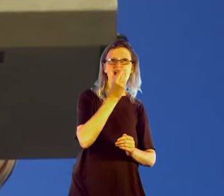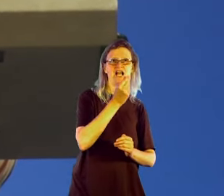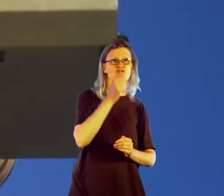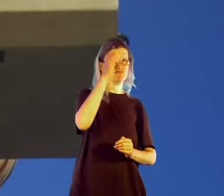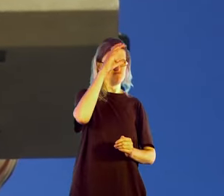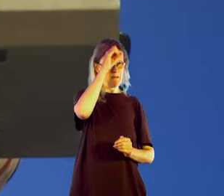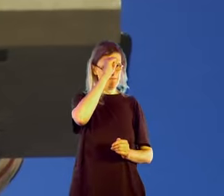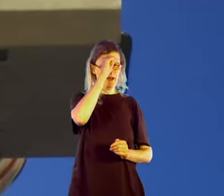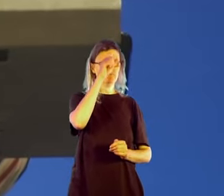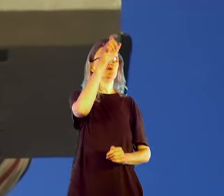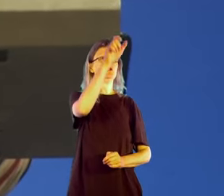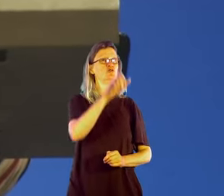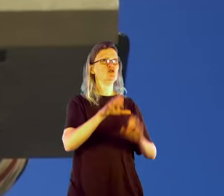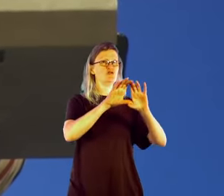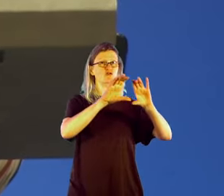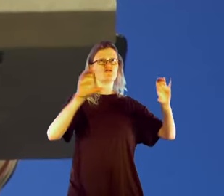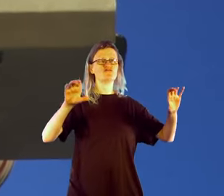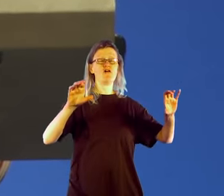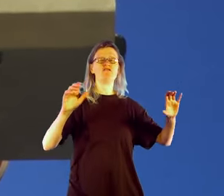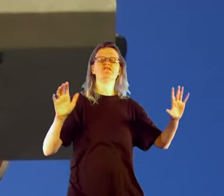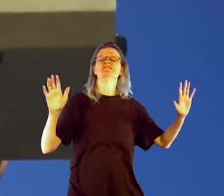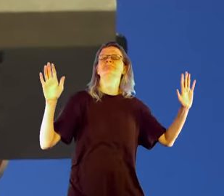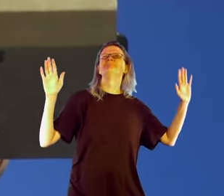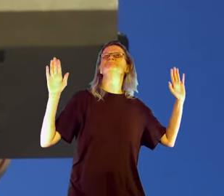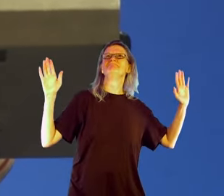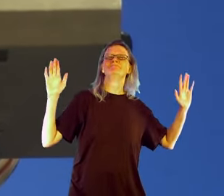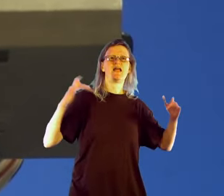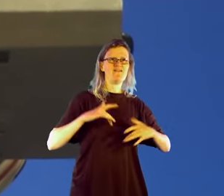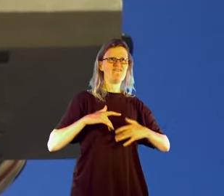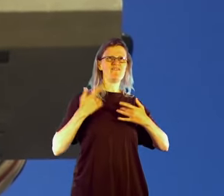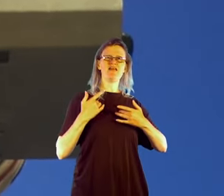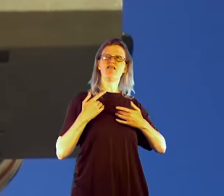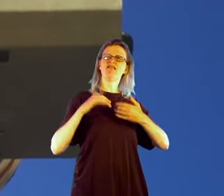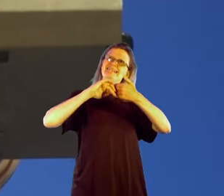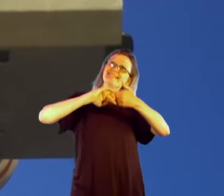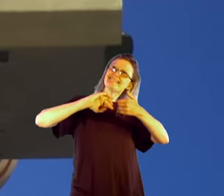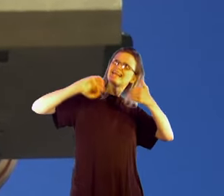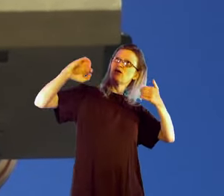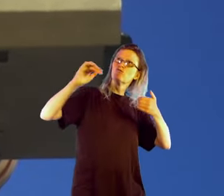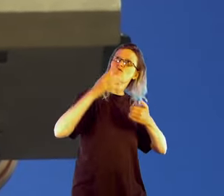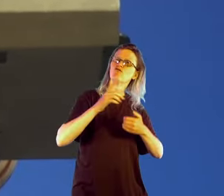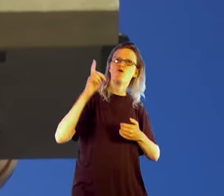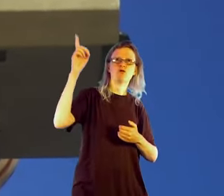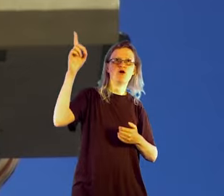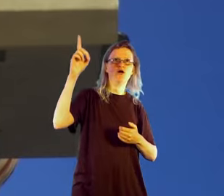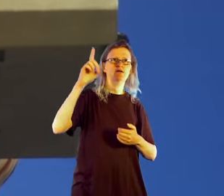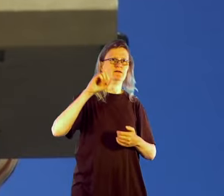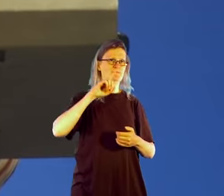he experiences that separation from God, which is the consequence of our sin.